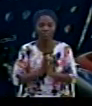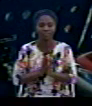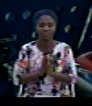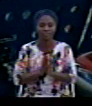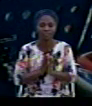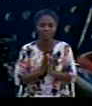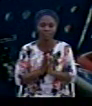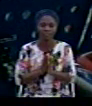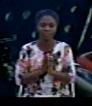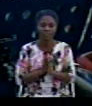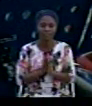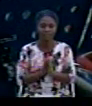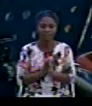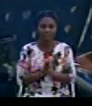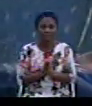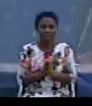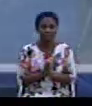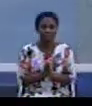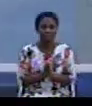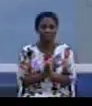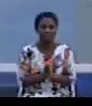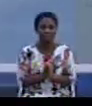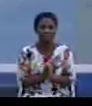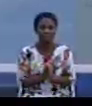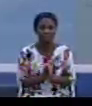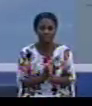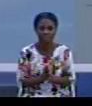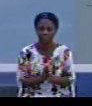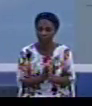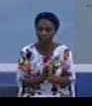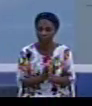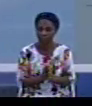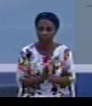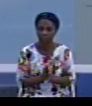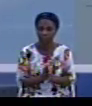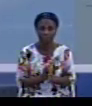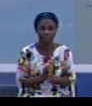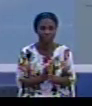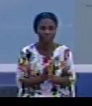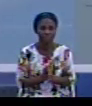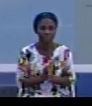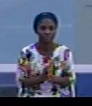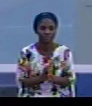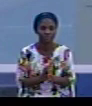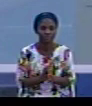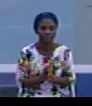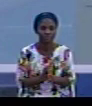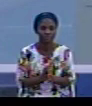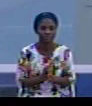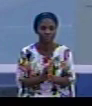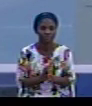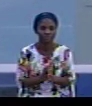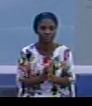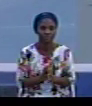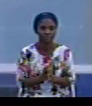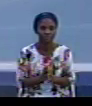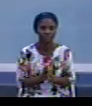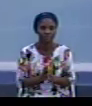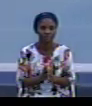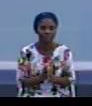Amen. The next testifier. Please, let's bring them to the center. They should come up a little bit for all to see